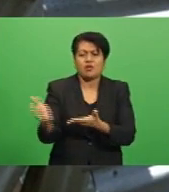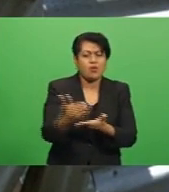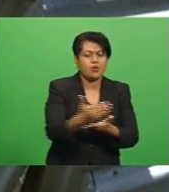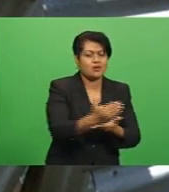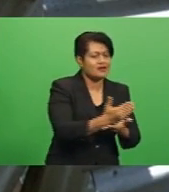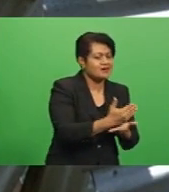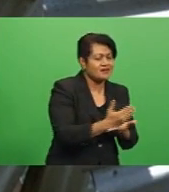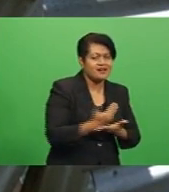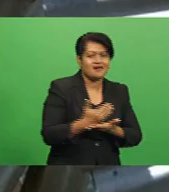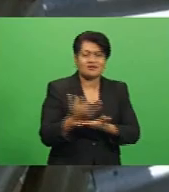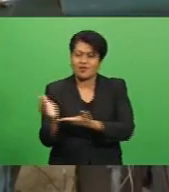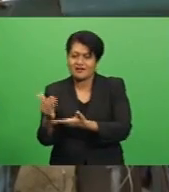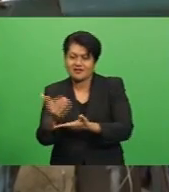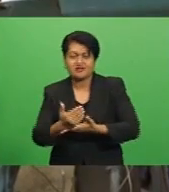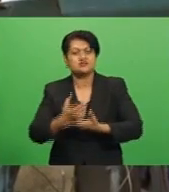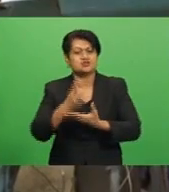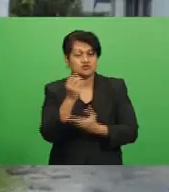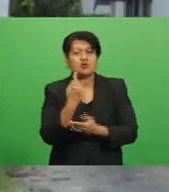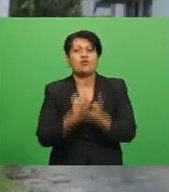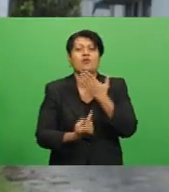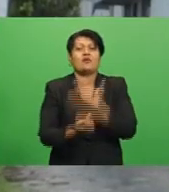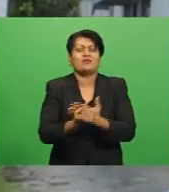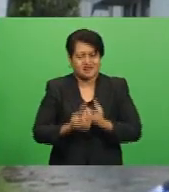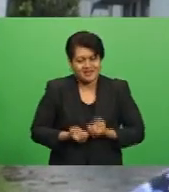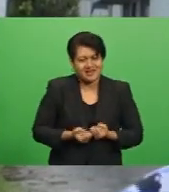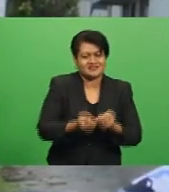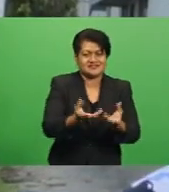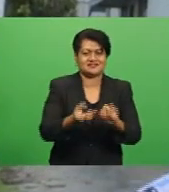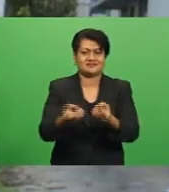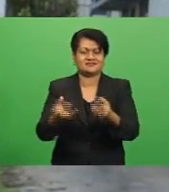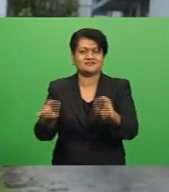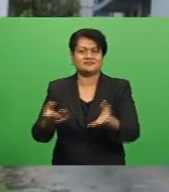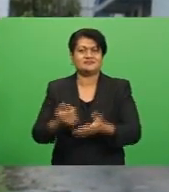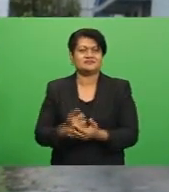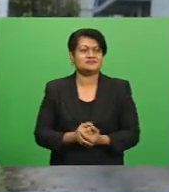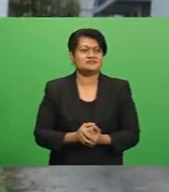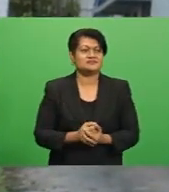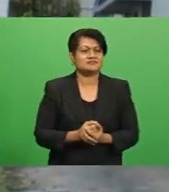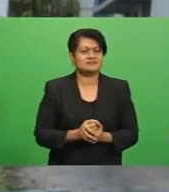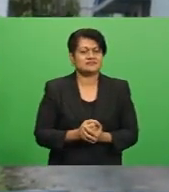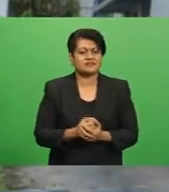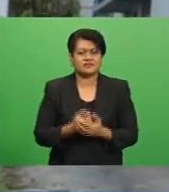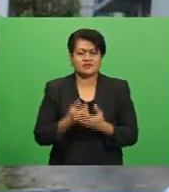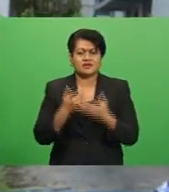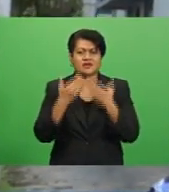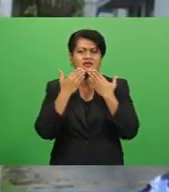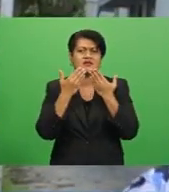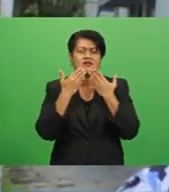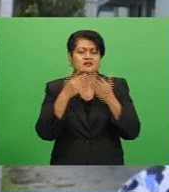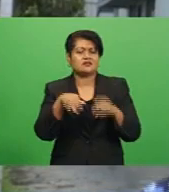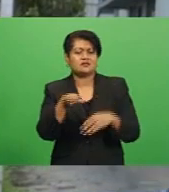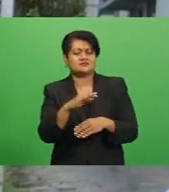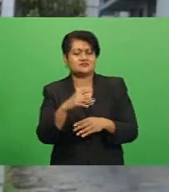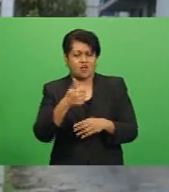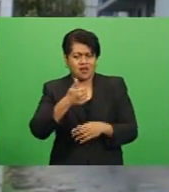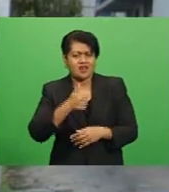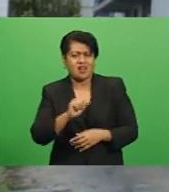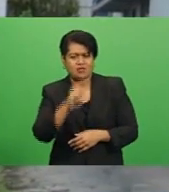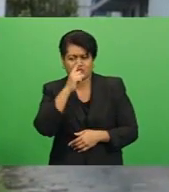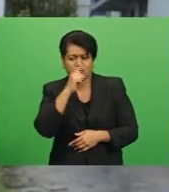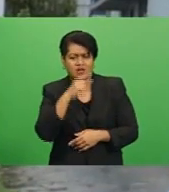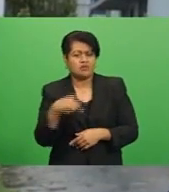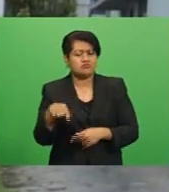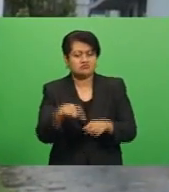belongings, all the things, so that they can go and distribute. It's a really good initiative, as a lot of people were affected by